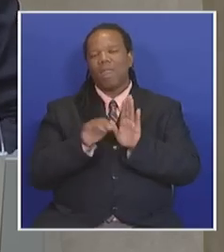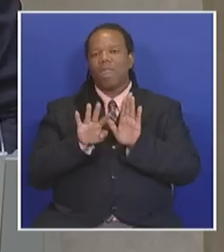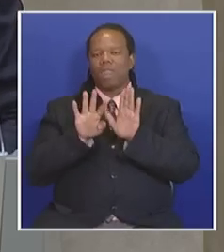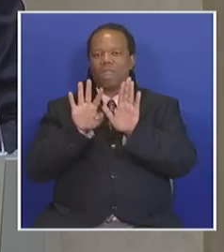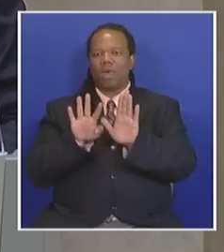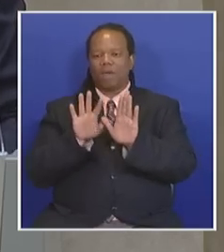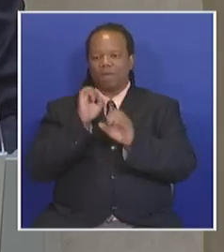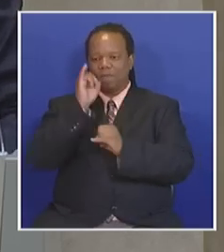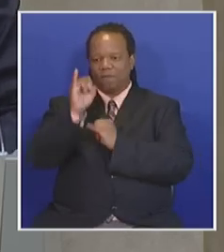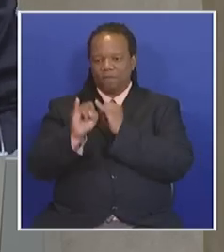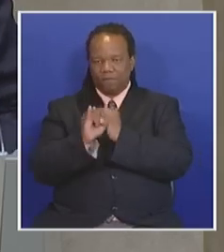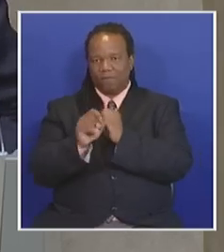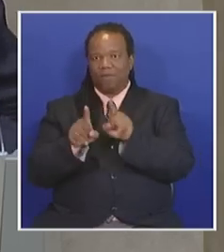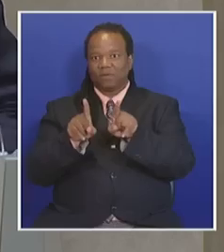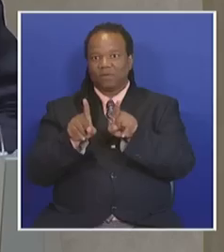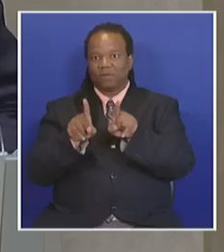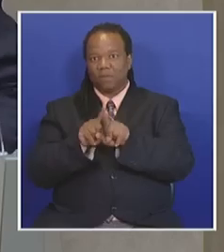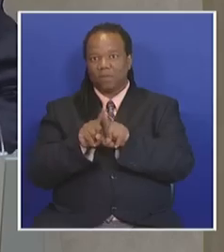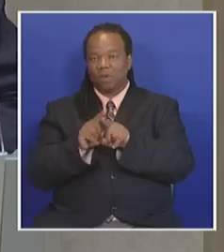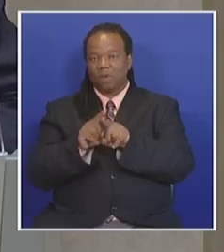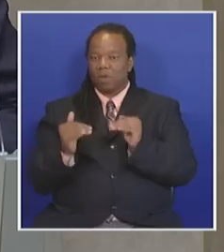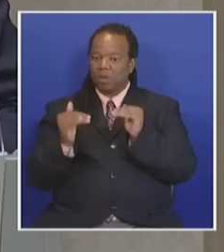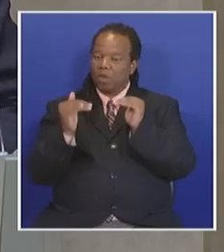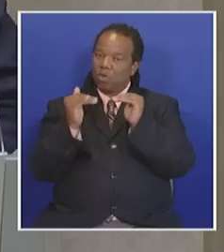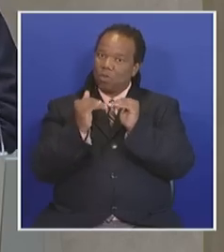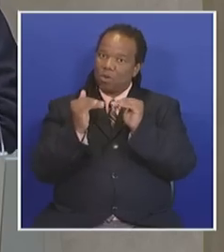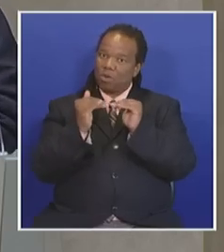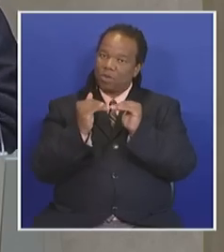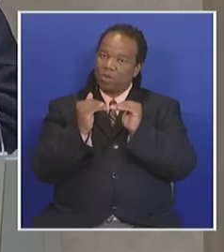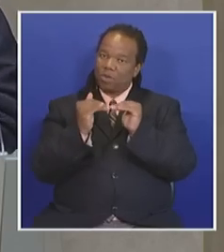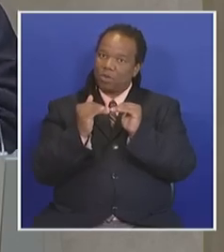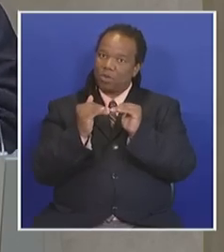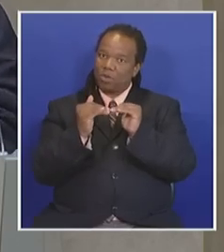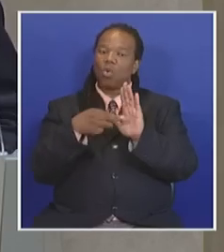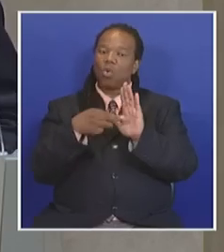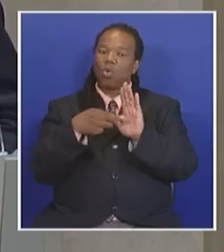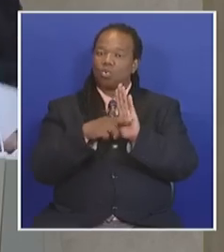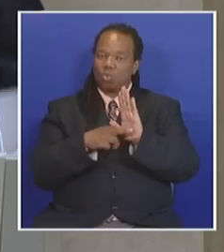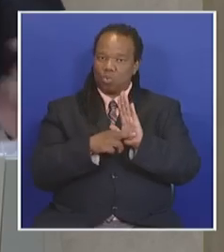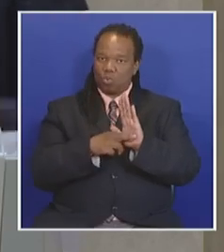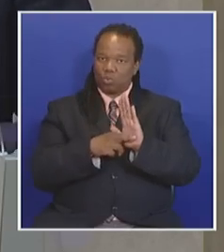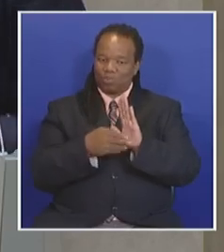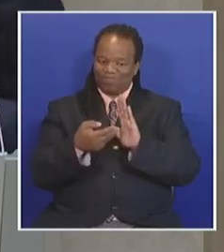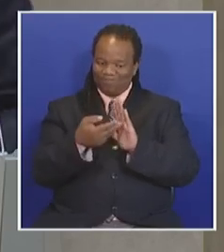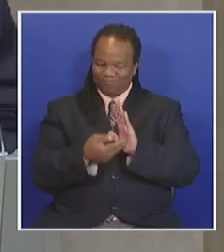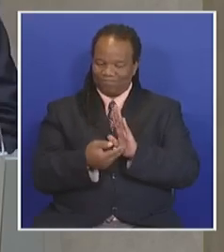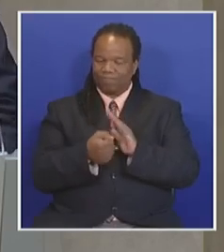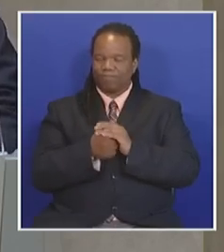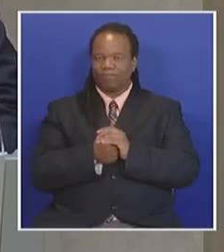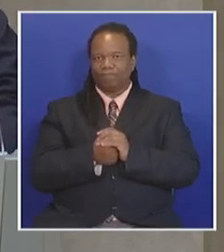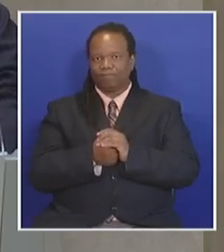equality courts, which were alluded to in the course of the debate. We need to